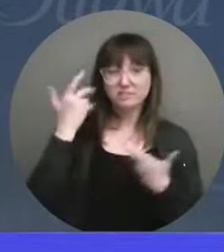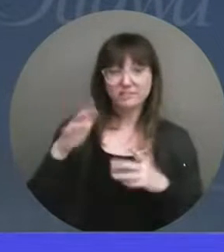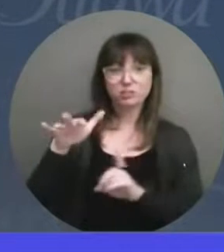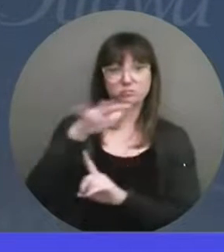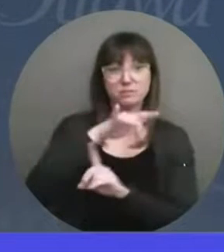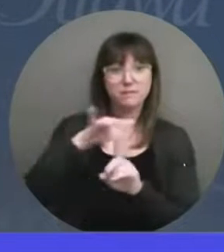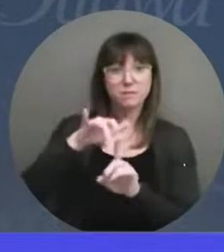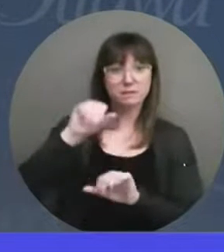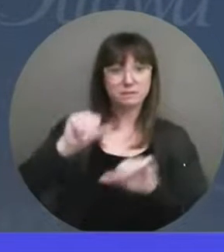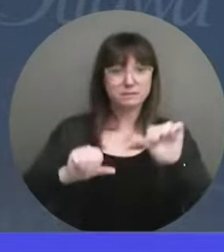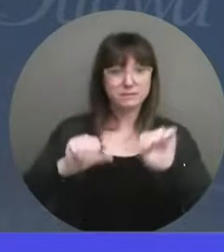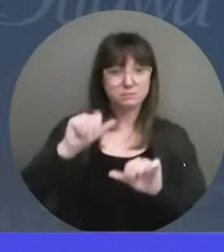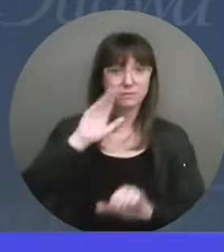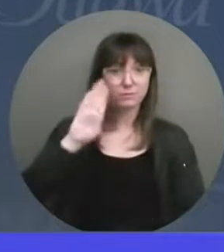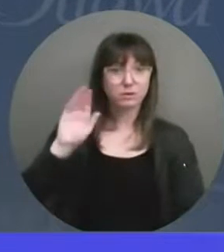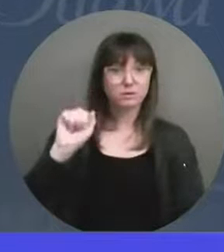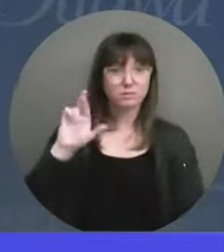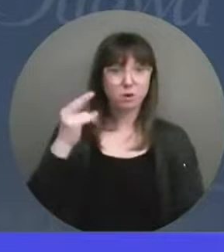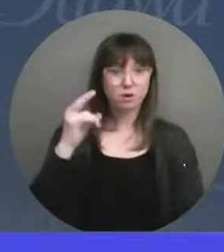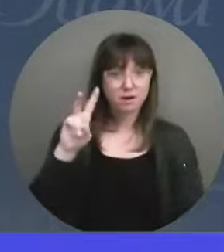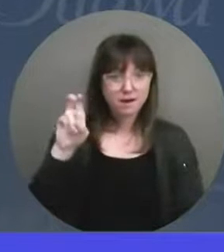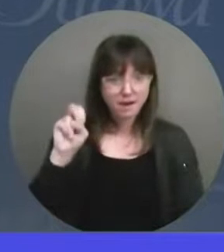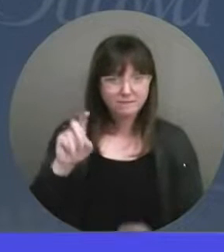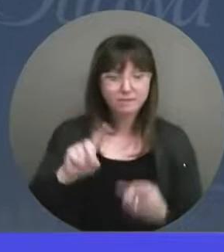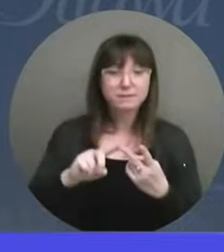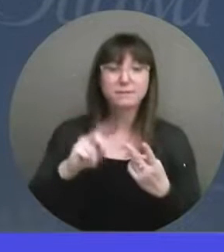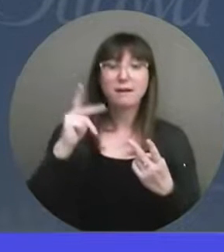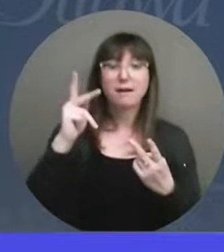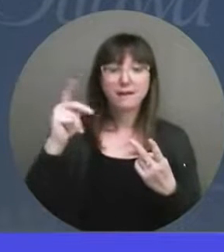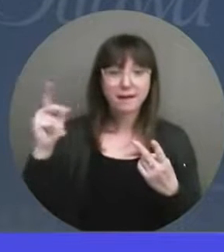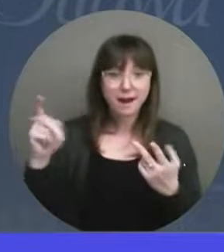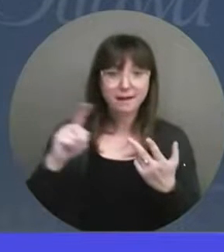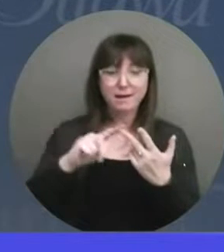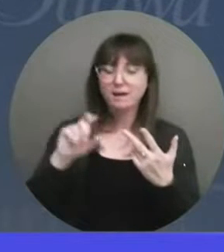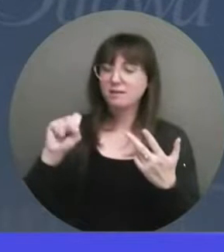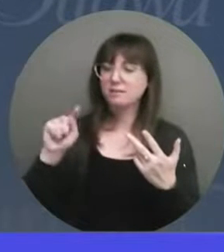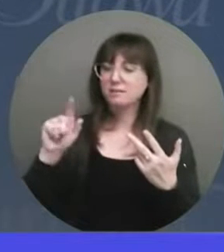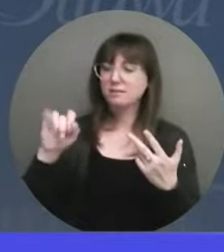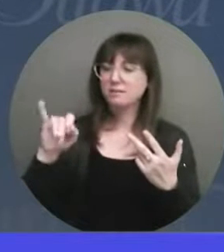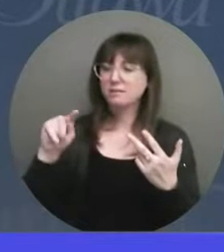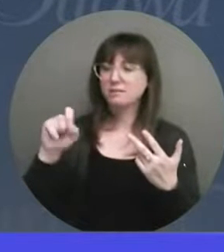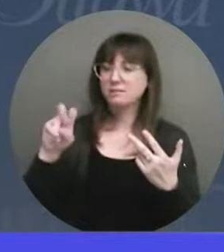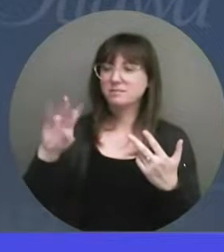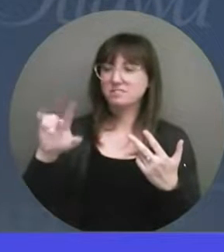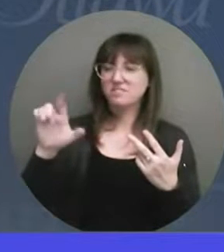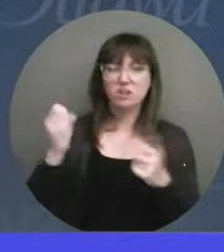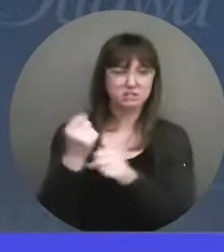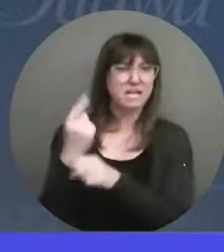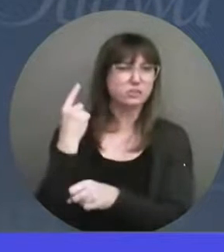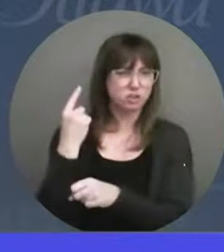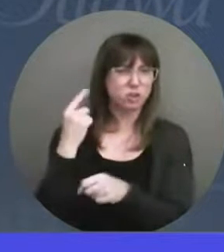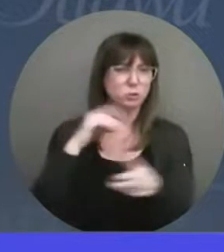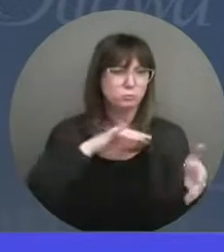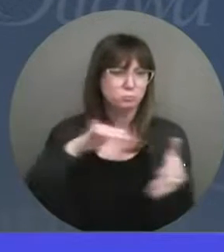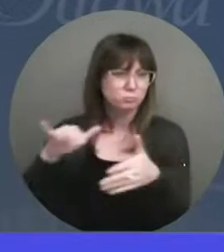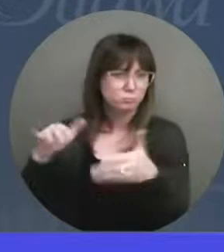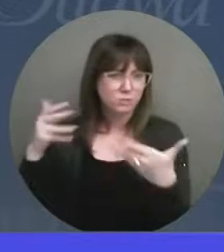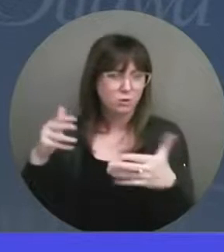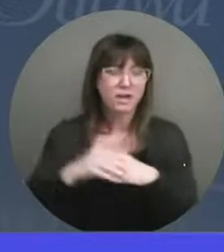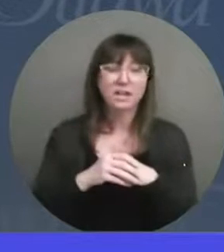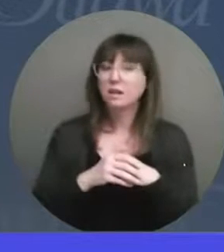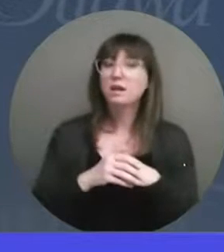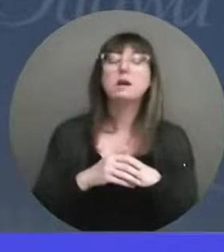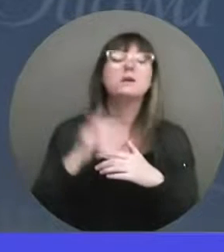for Barrhaven, and we did Canada-Stittsville a year or so ago. So those projects are down many years down the